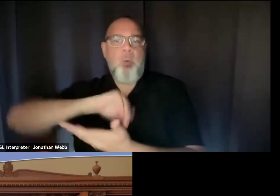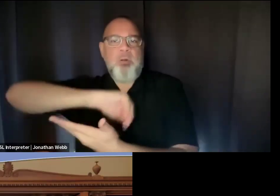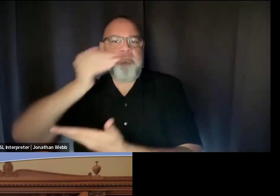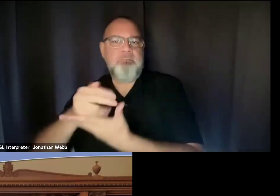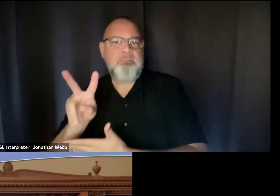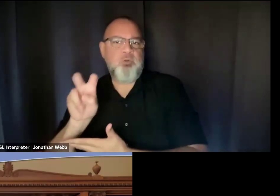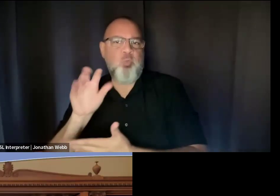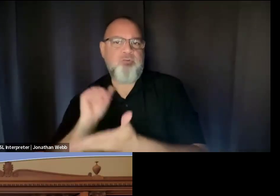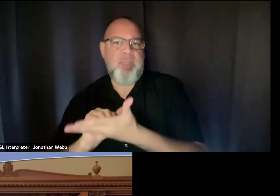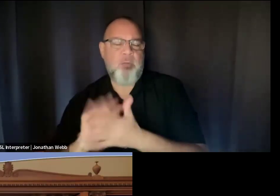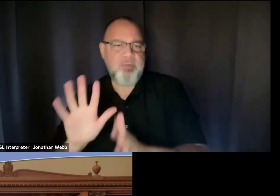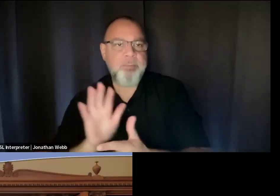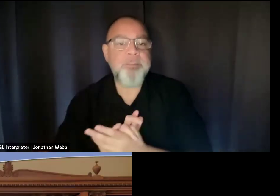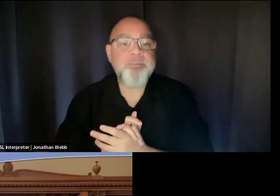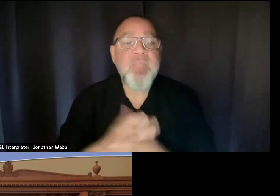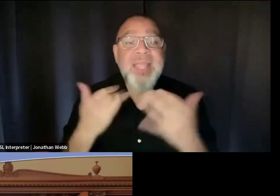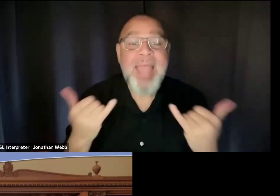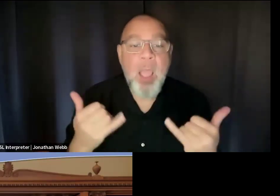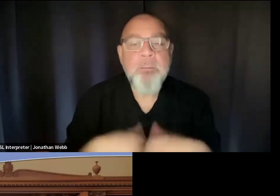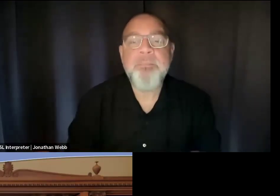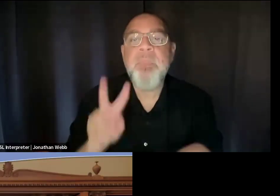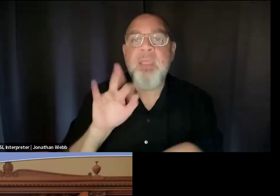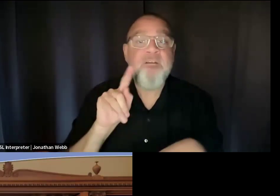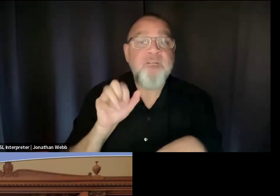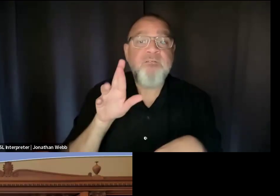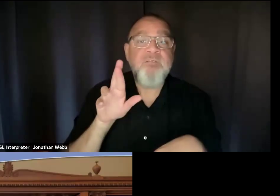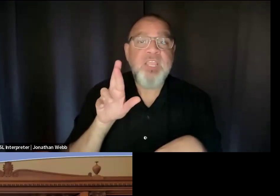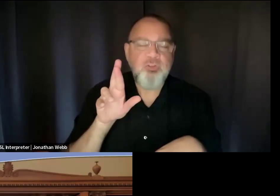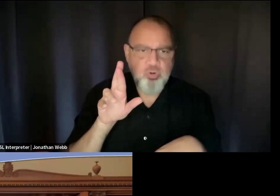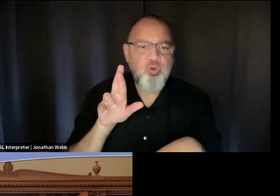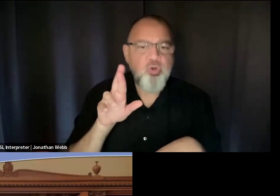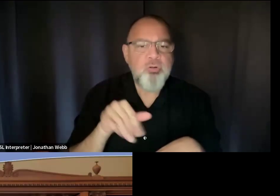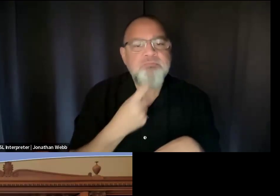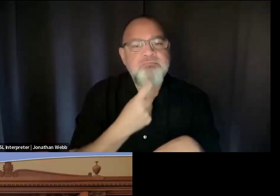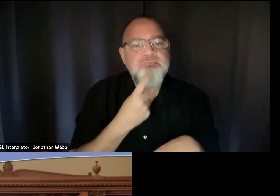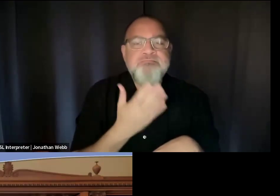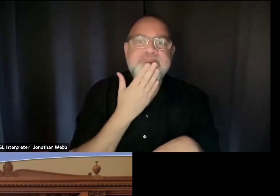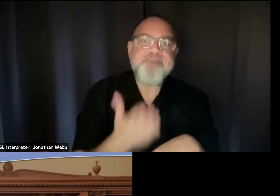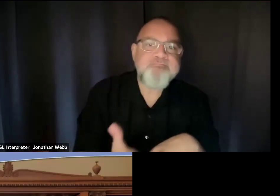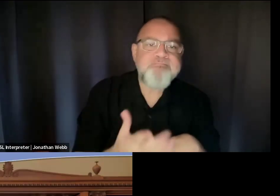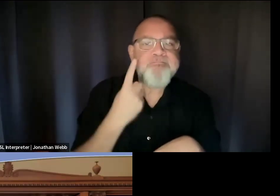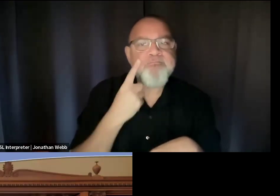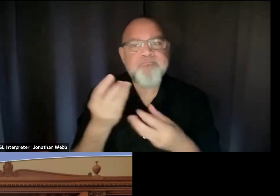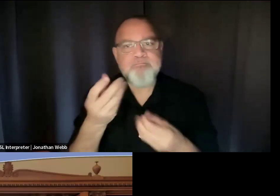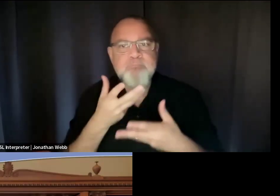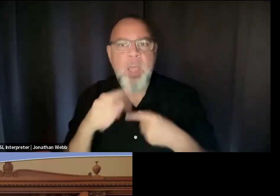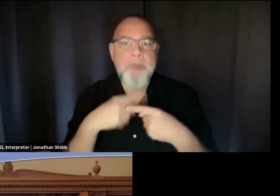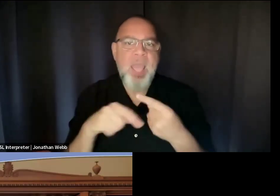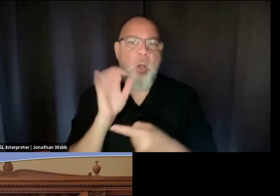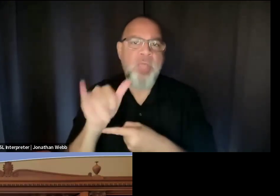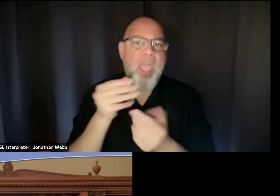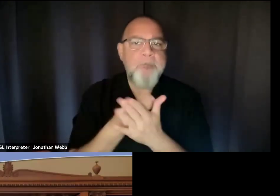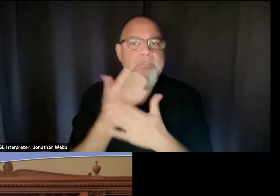Victor Benito sharing, thanks for the opportunity. With the funds being available between 8 to 10 weeks, are these considered